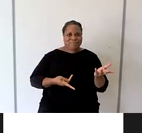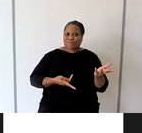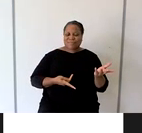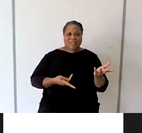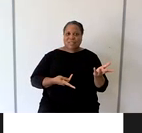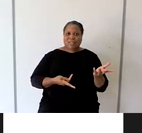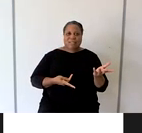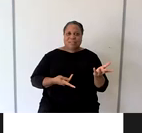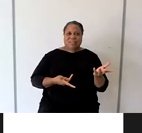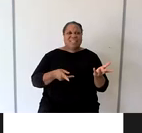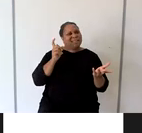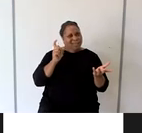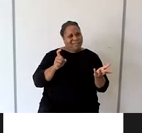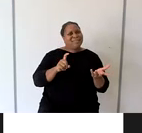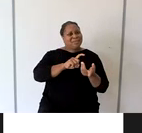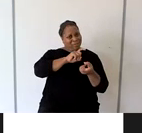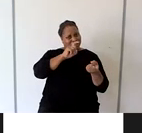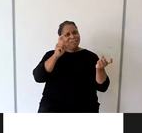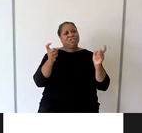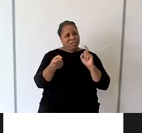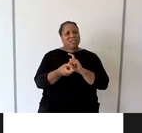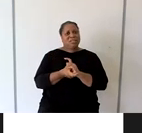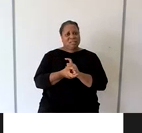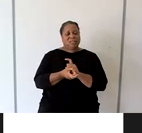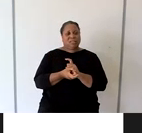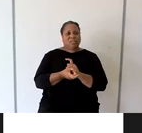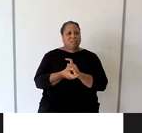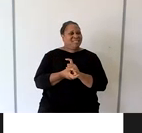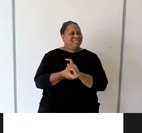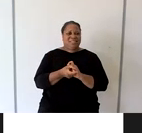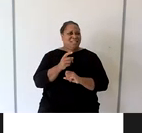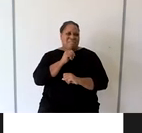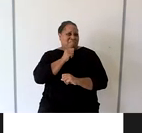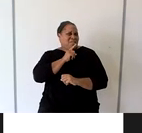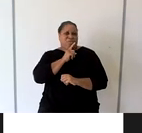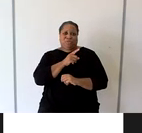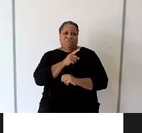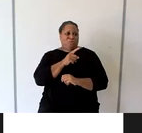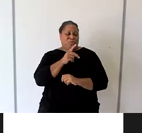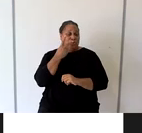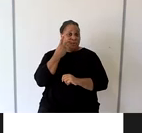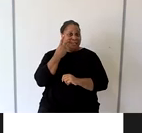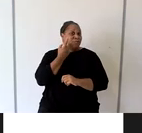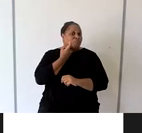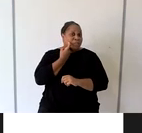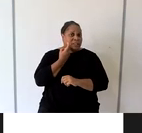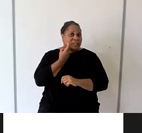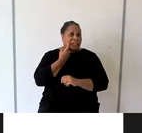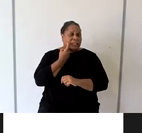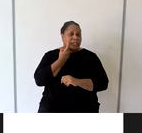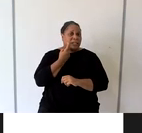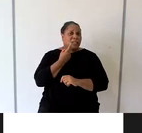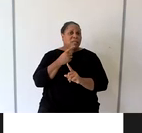that needs to be changed. And I'm not sure if anyone has seen recently, but there is